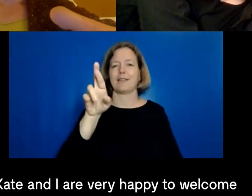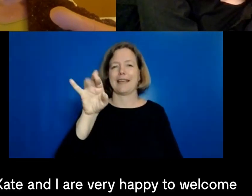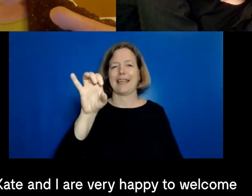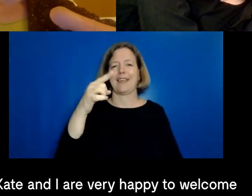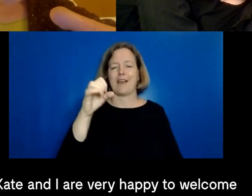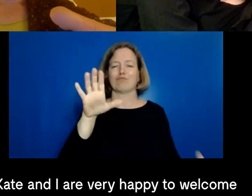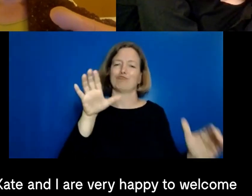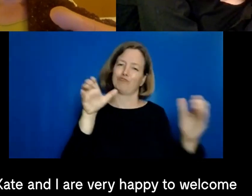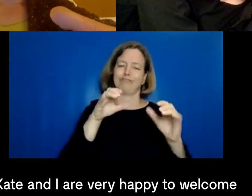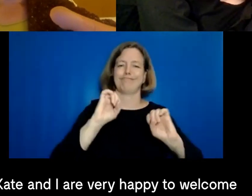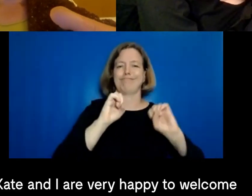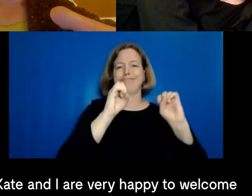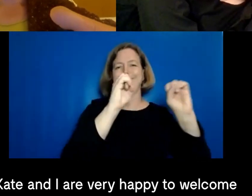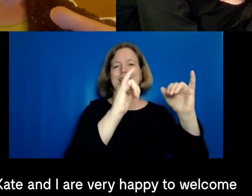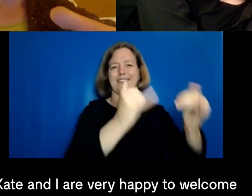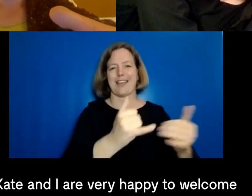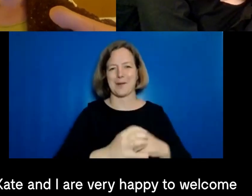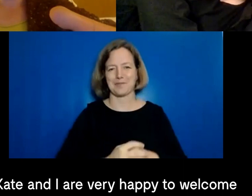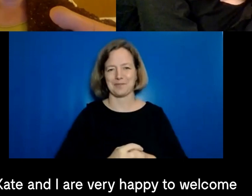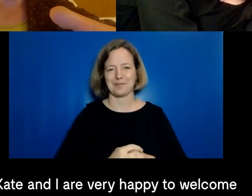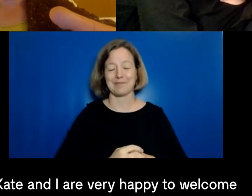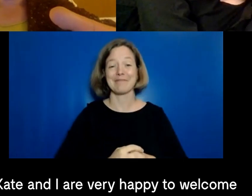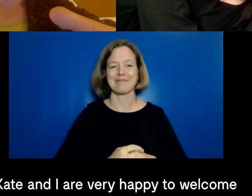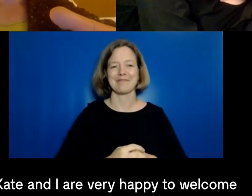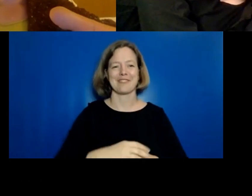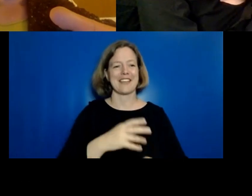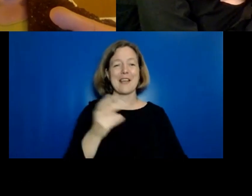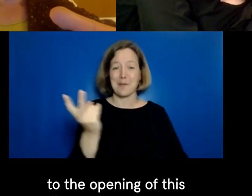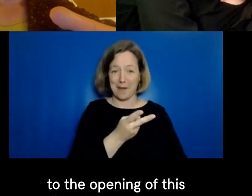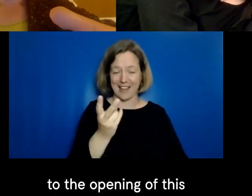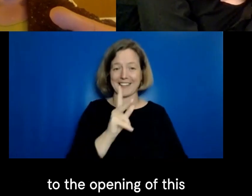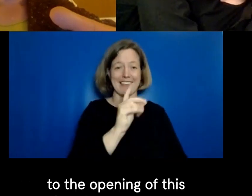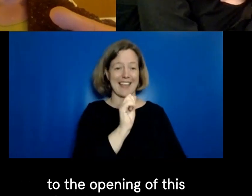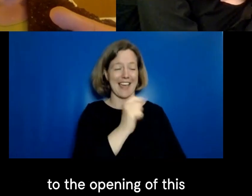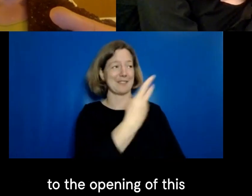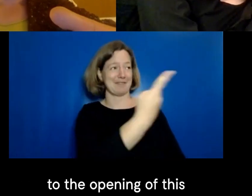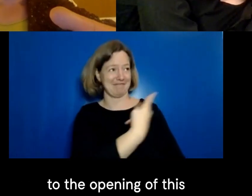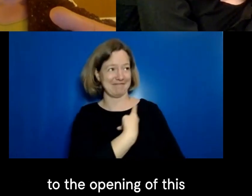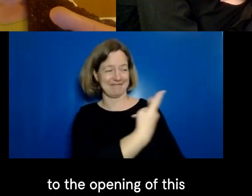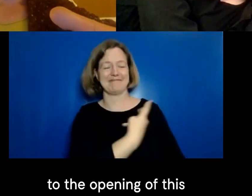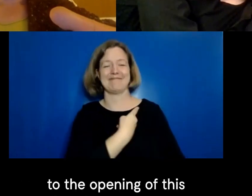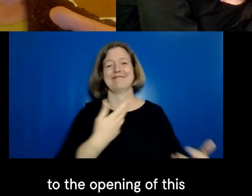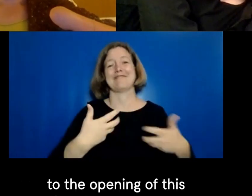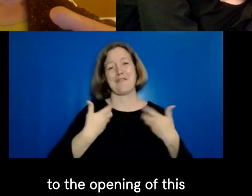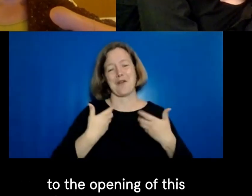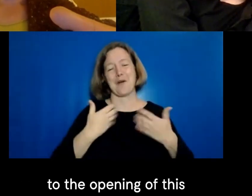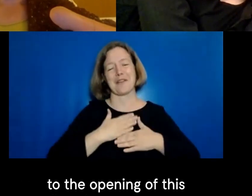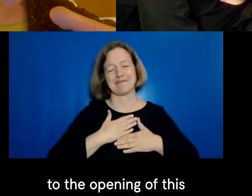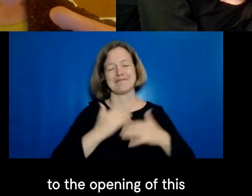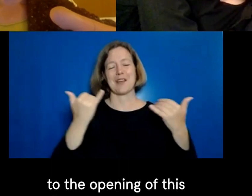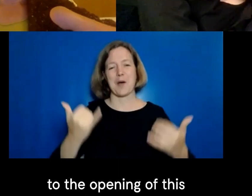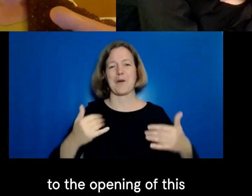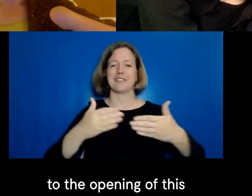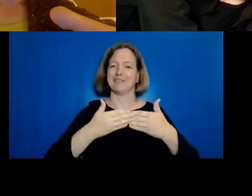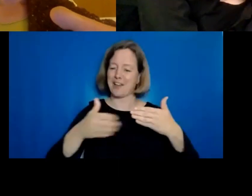Yes, and Kate and I are very happy to welcome you today to the opening of this